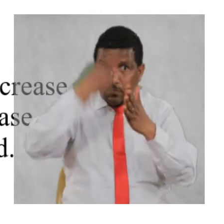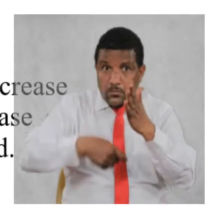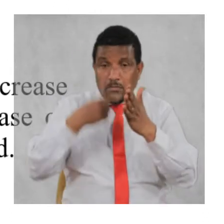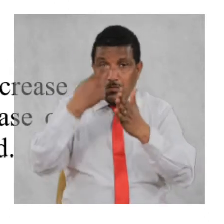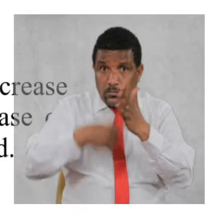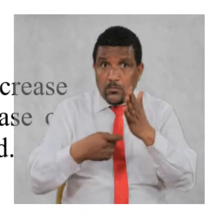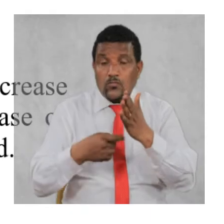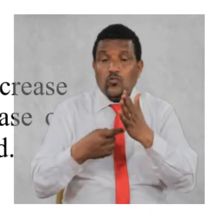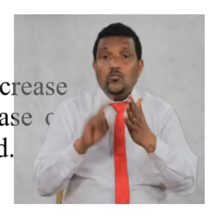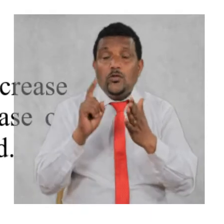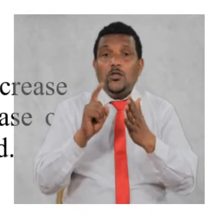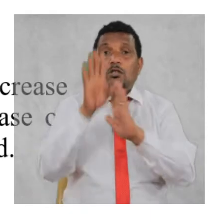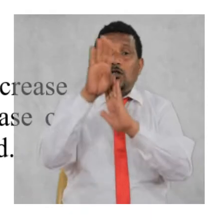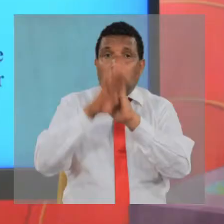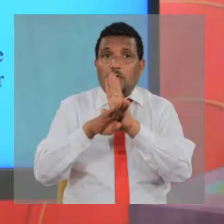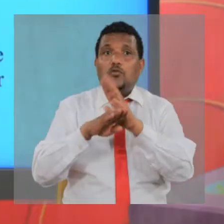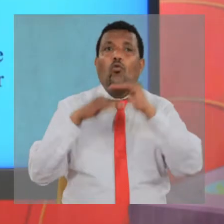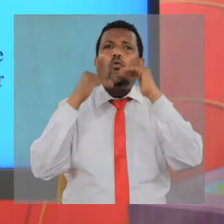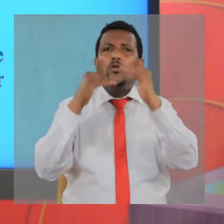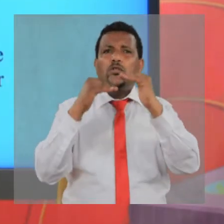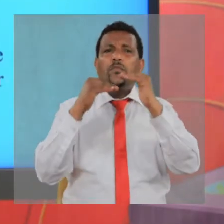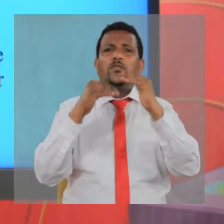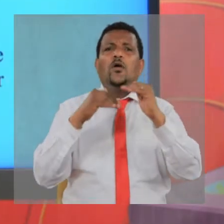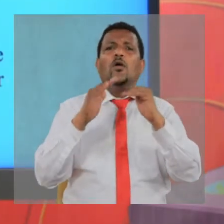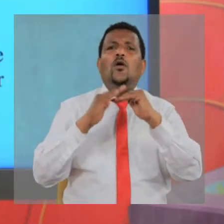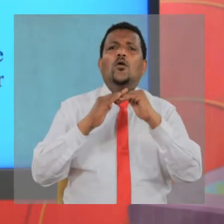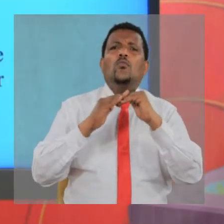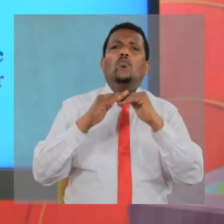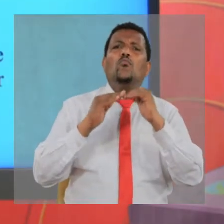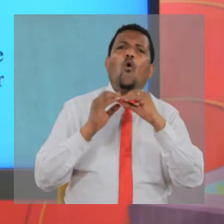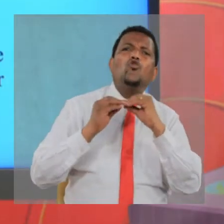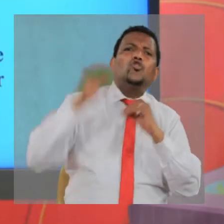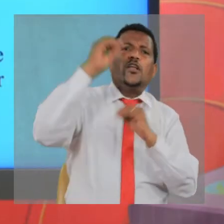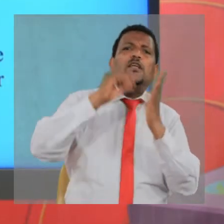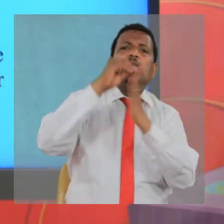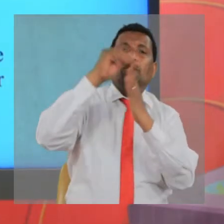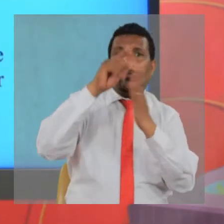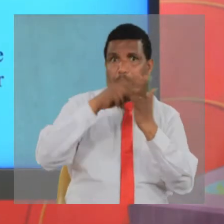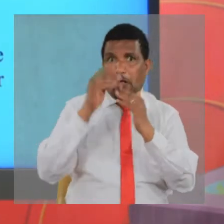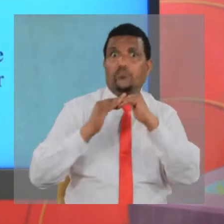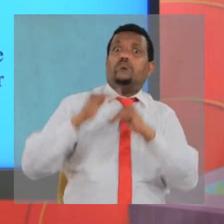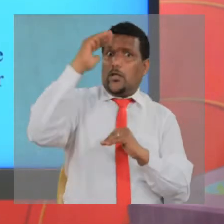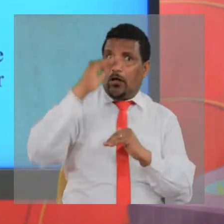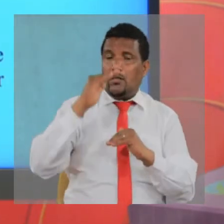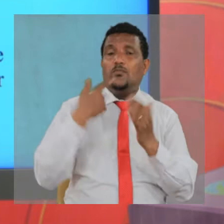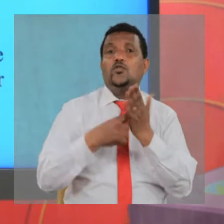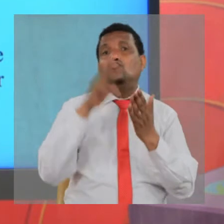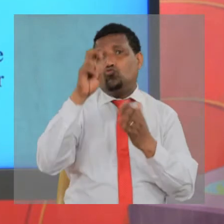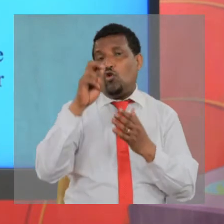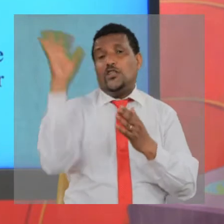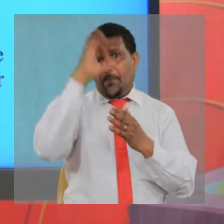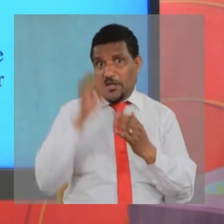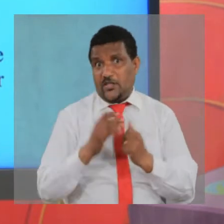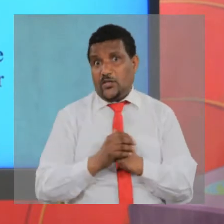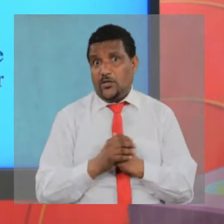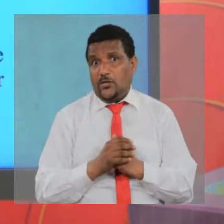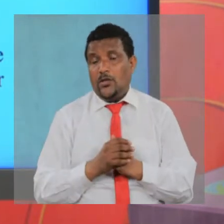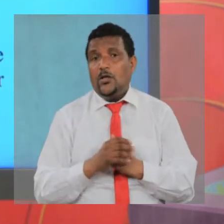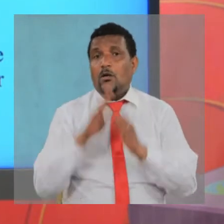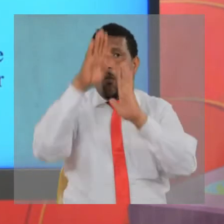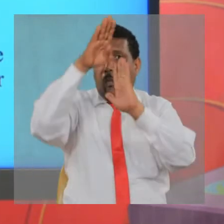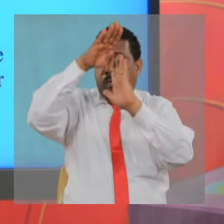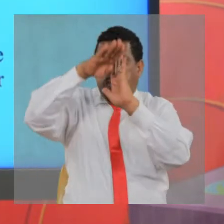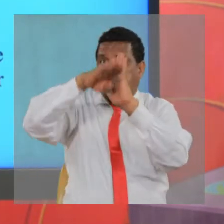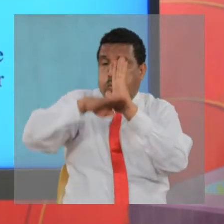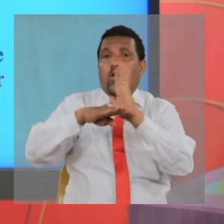decrement in quantity demanded is more than the increment in price, which is a 20% decline